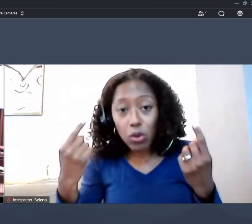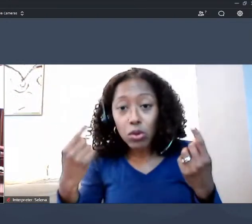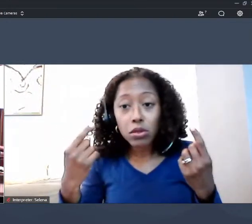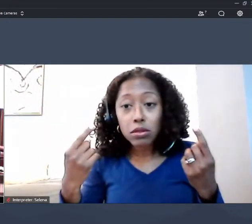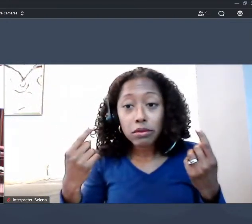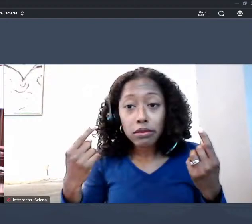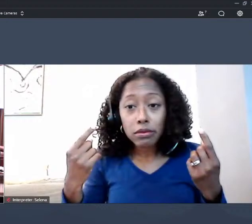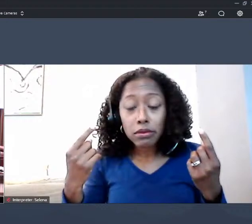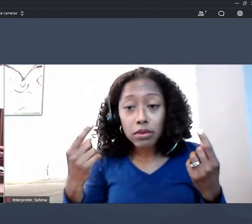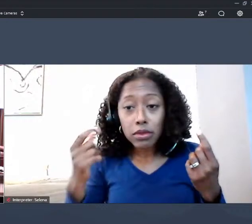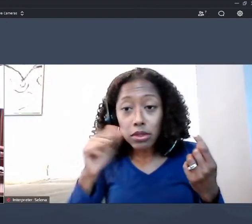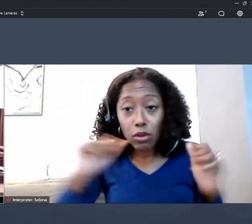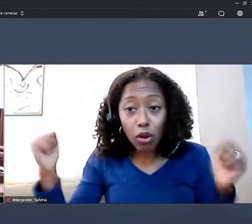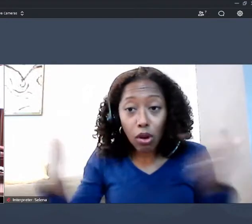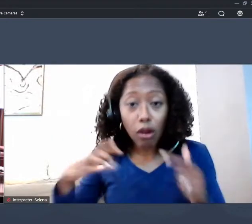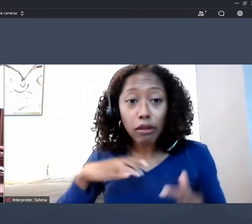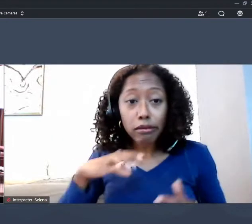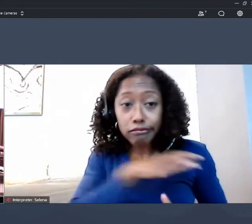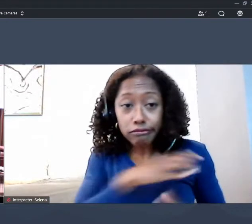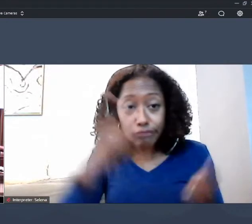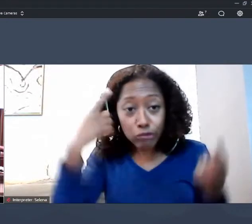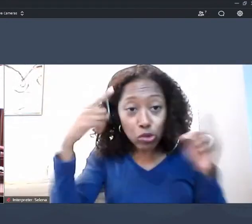it's in opinion of the chair. Unanimous. Passes.